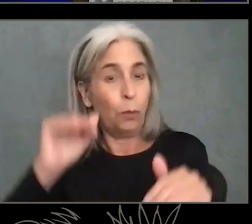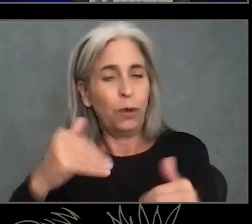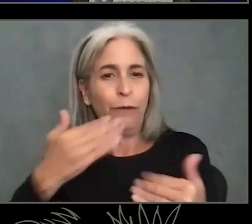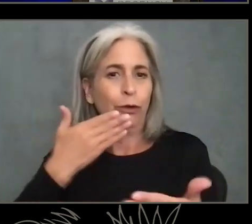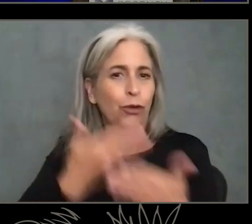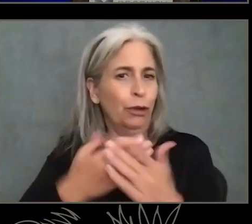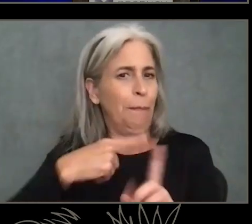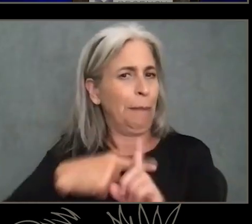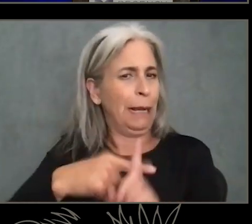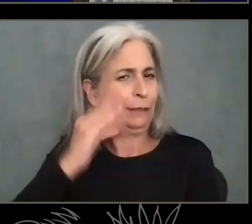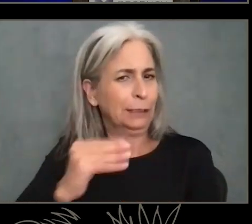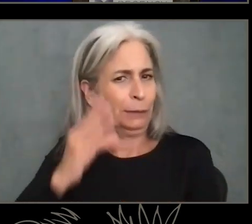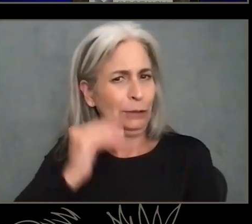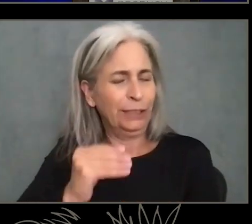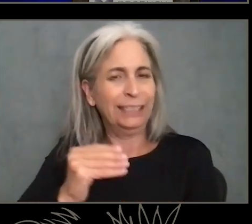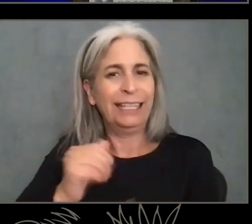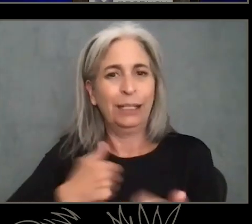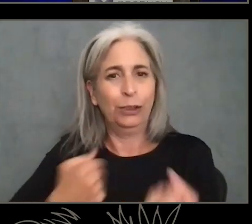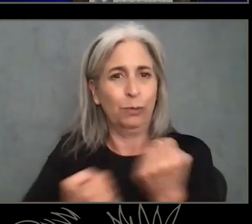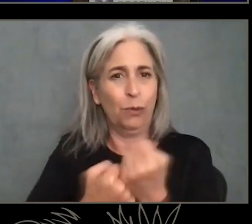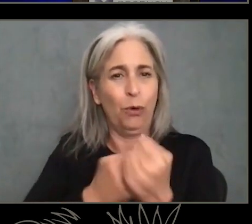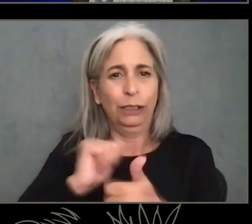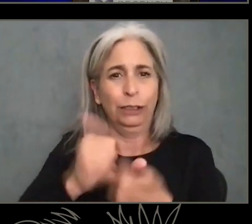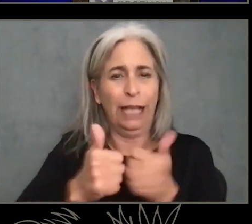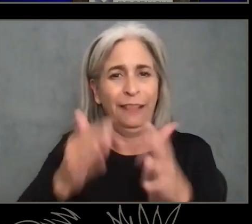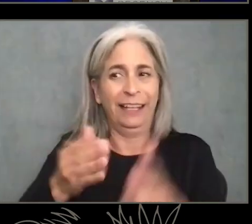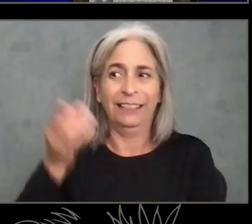their sports journey there.